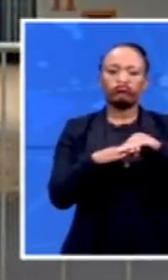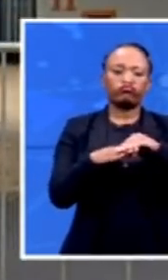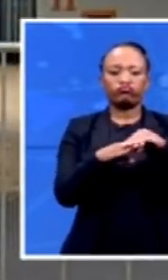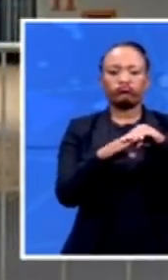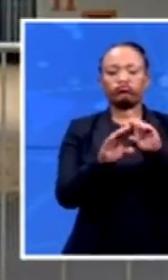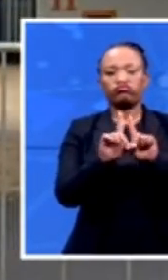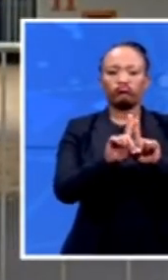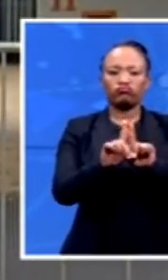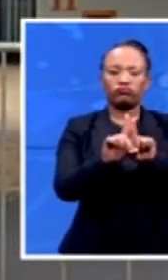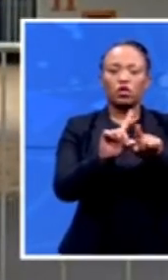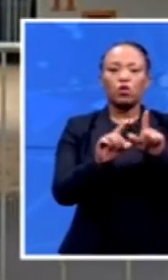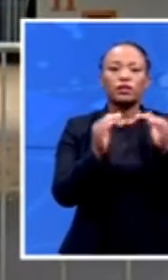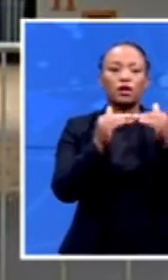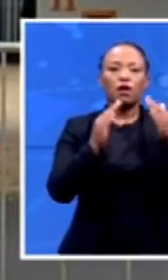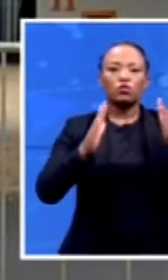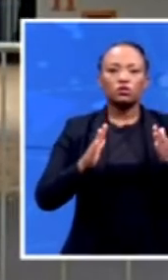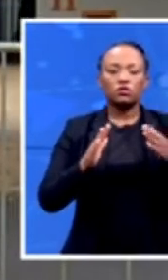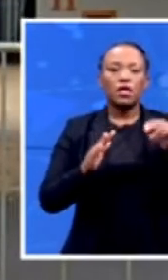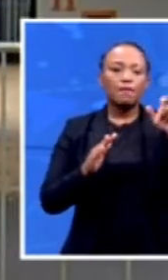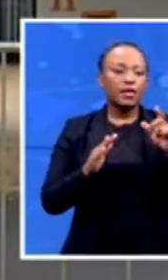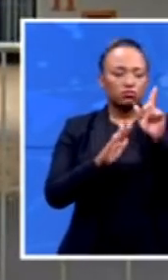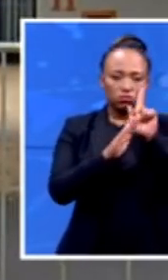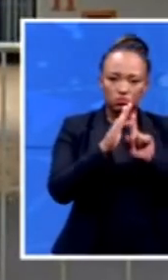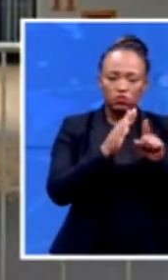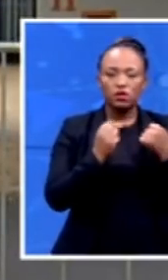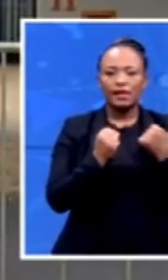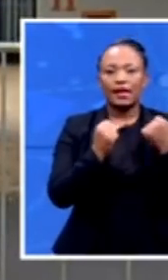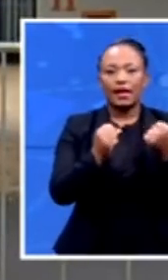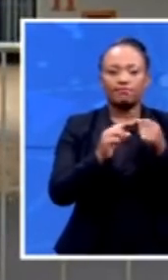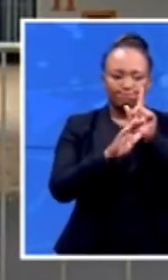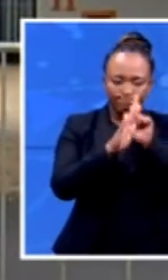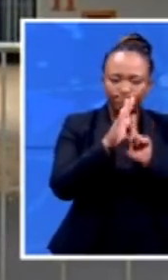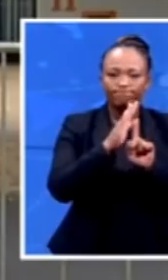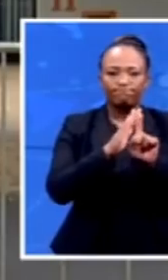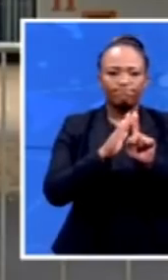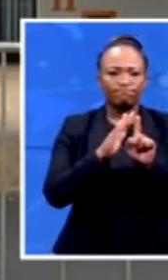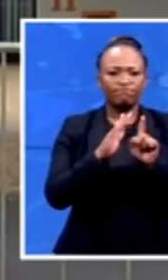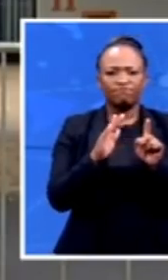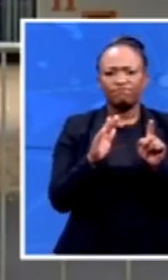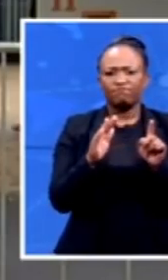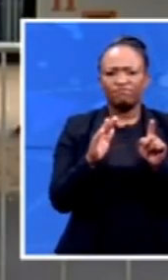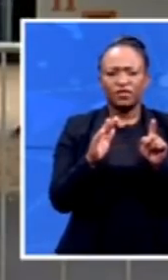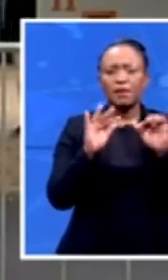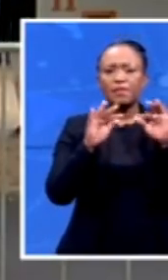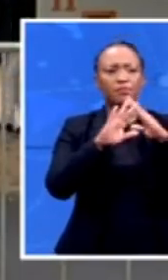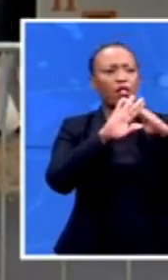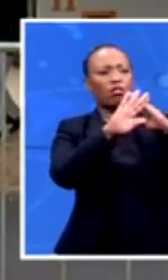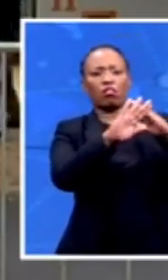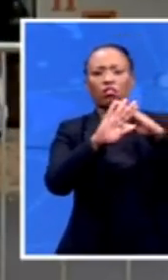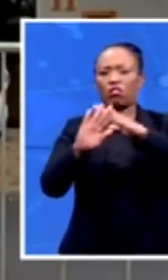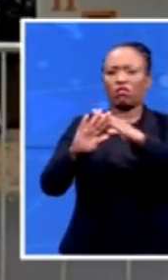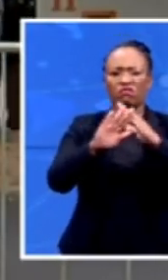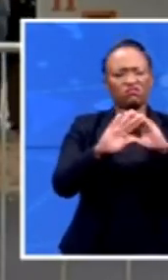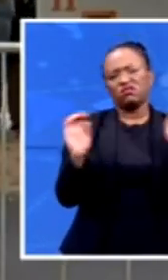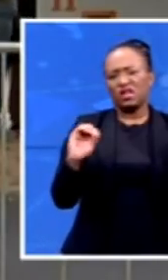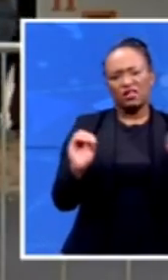person came through with his car. So there's no tactic of keeping people up. No, you can't come through here. So the neighborhood